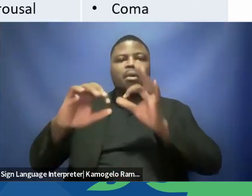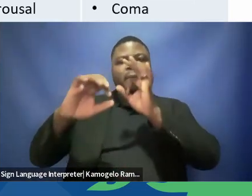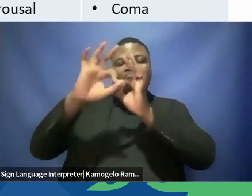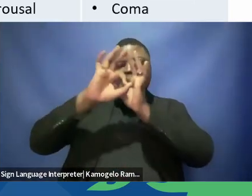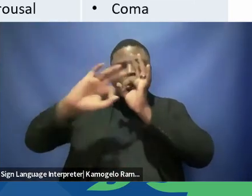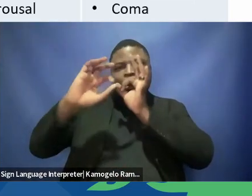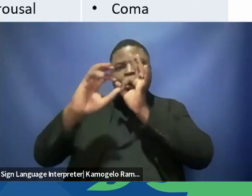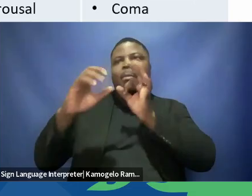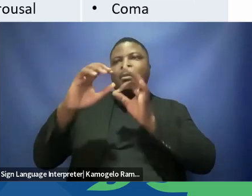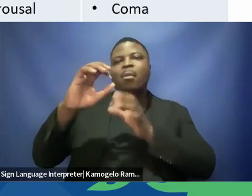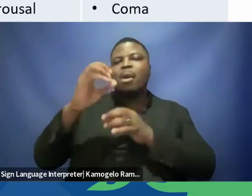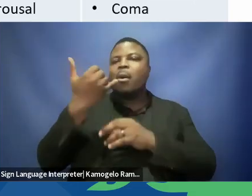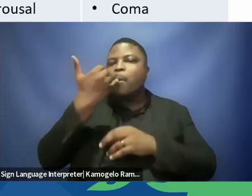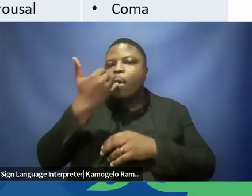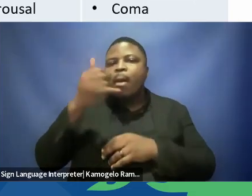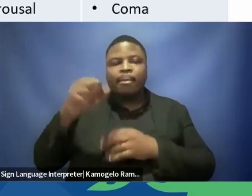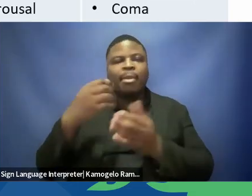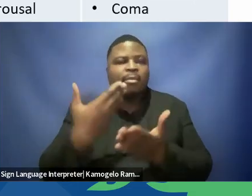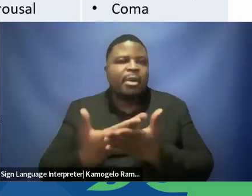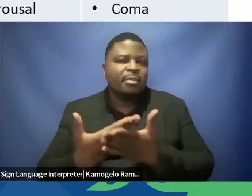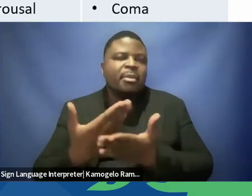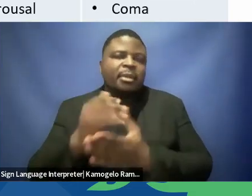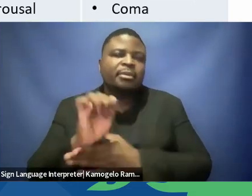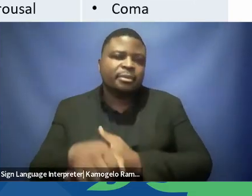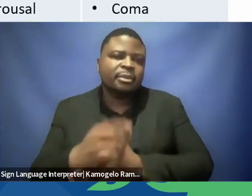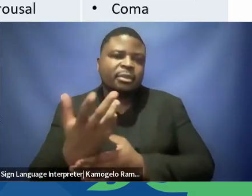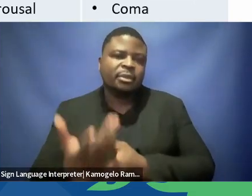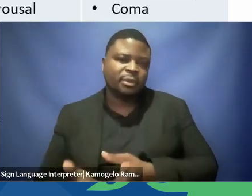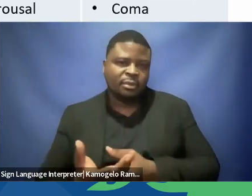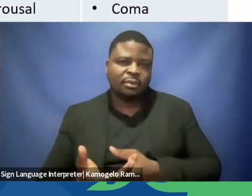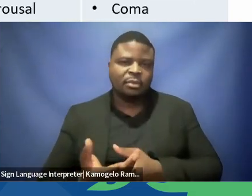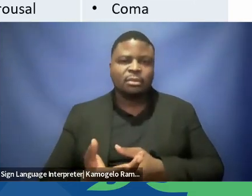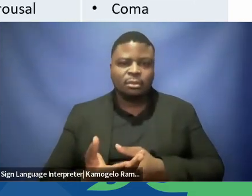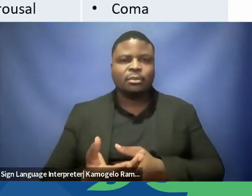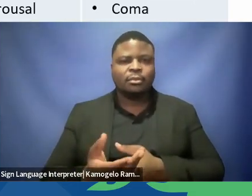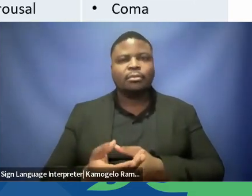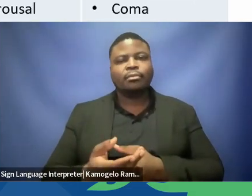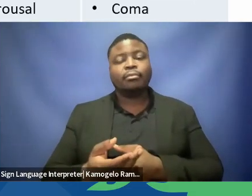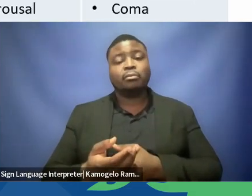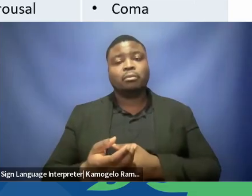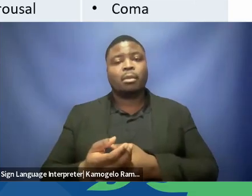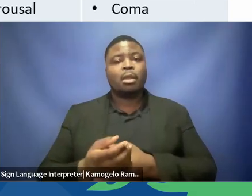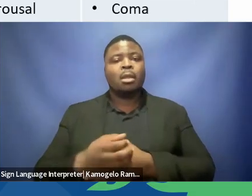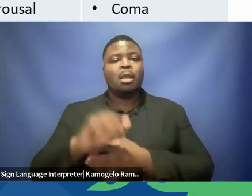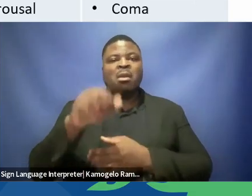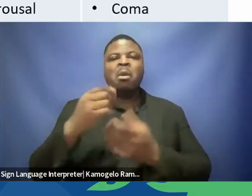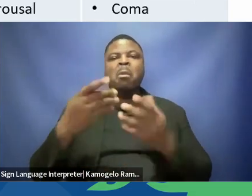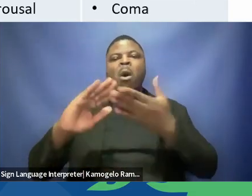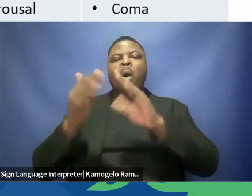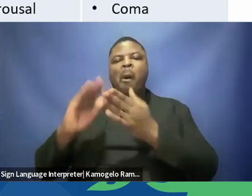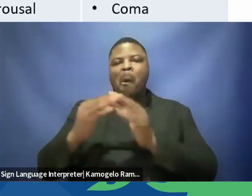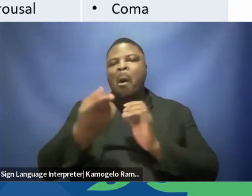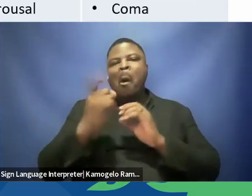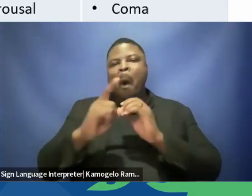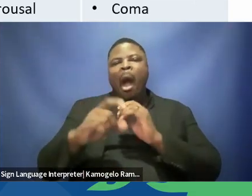intravenously. Intravenously is what we call slamming within the community. The effects of this drug is crystal